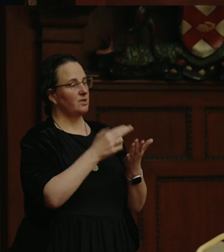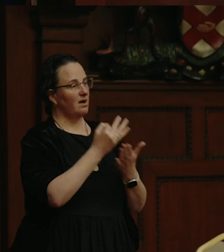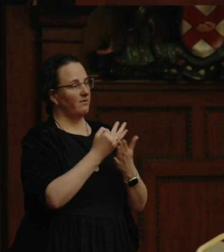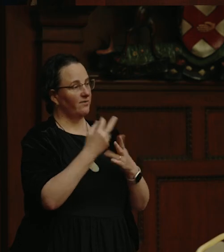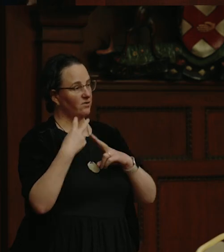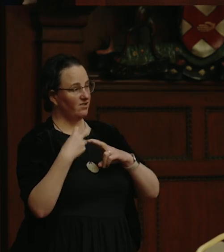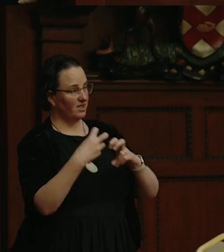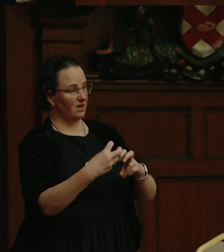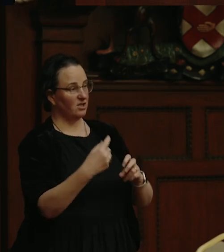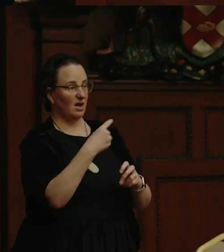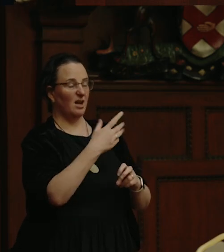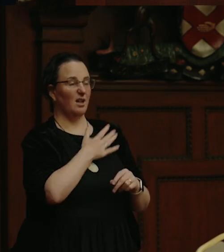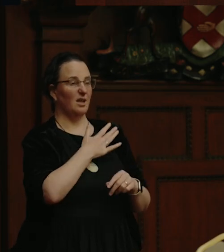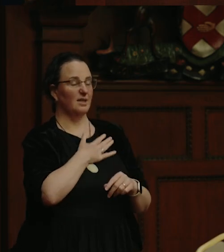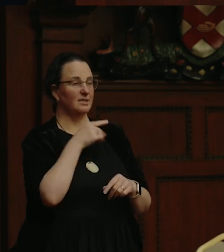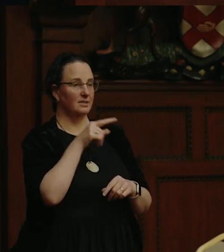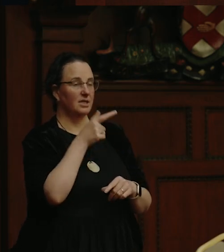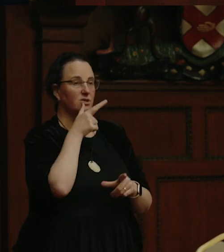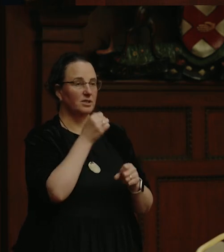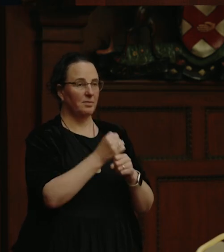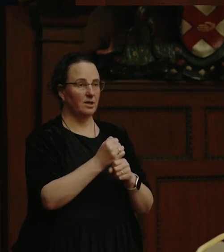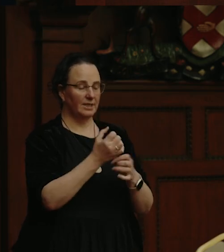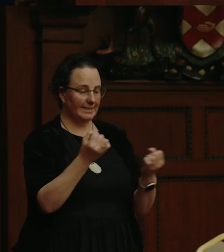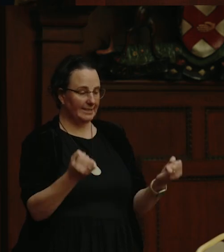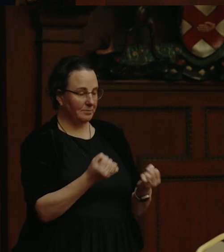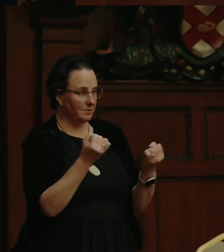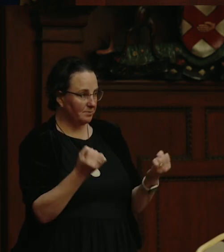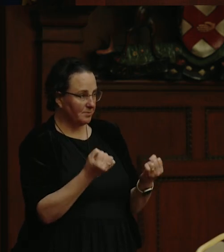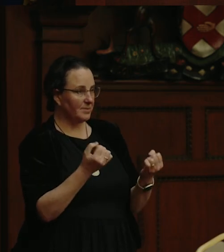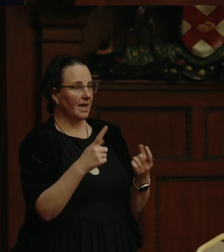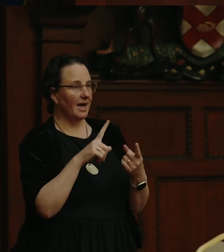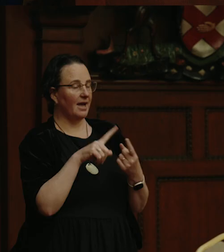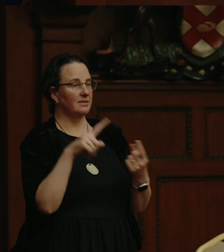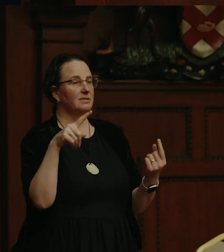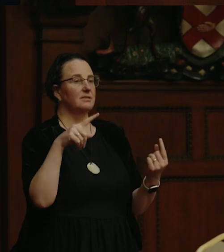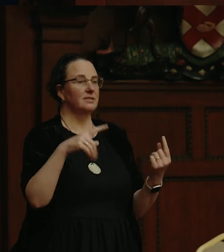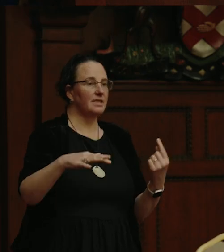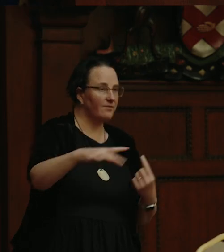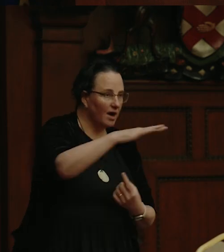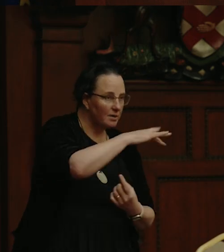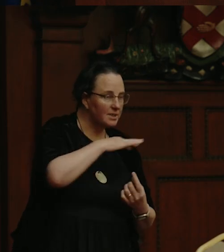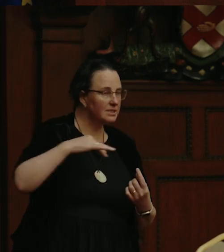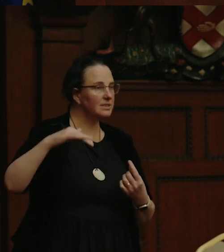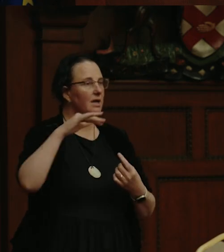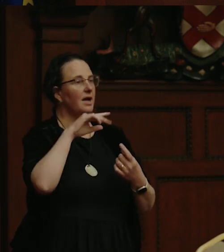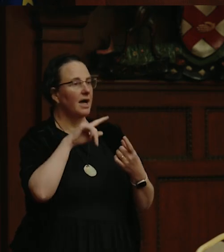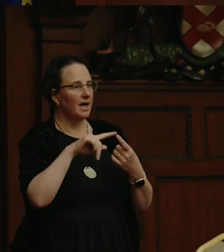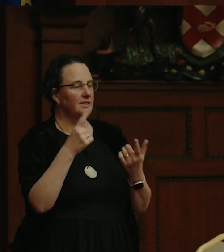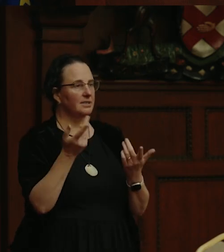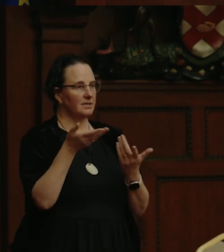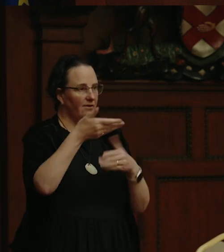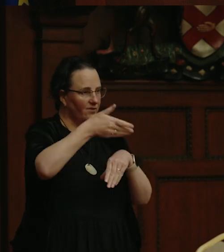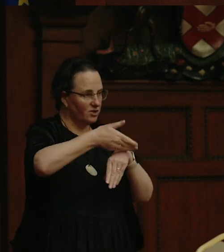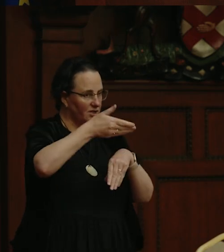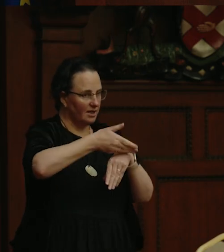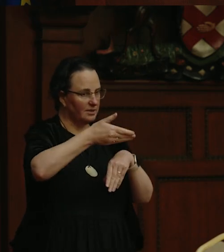like it because it talks about symptoms, but it talks about environment and it talks about functionality. So I think it's